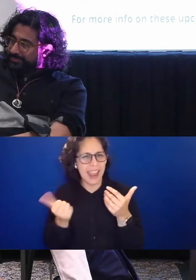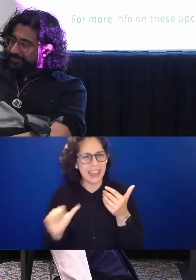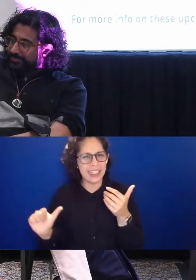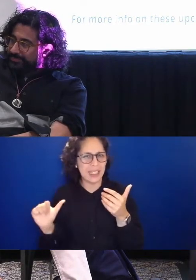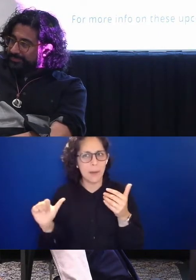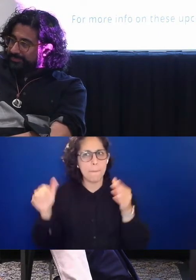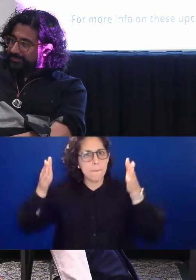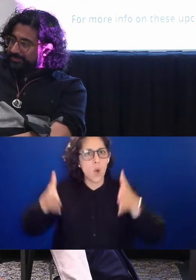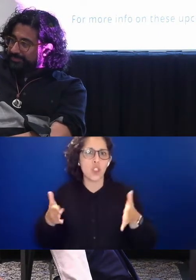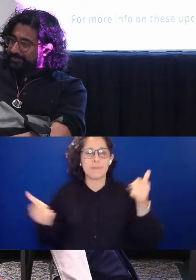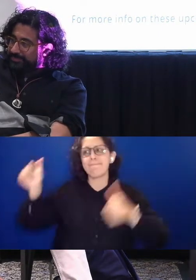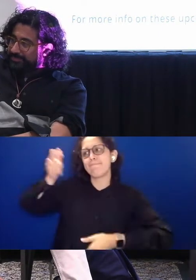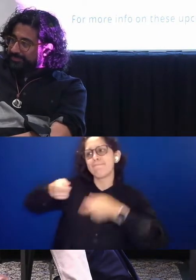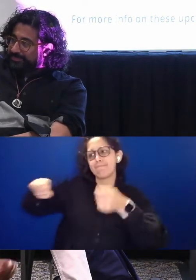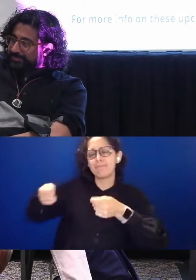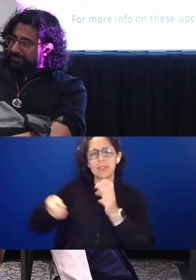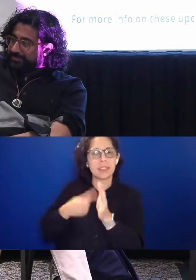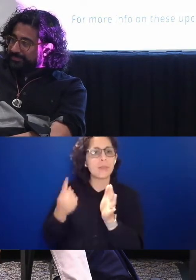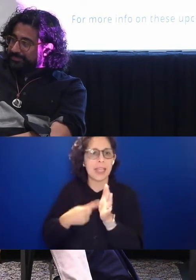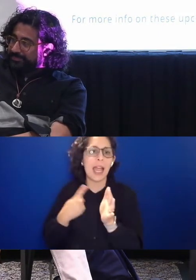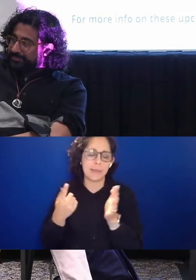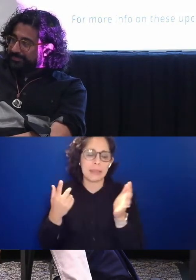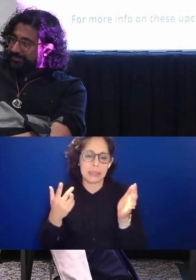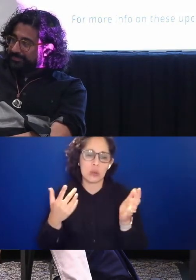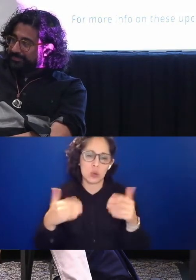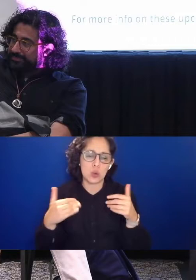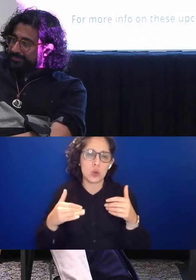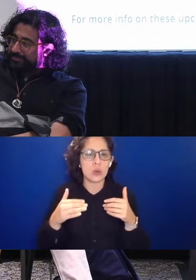sometimes that can be a way of avoiding responsibility.